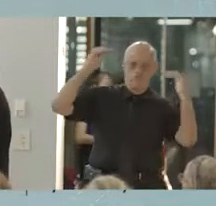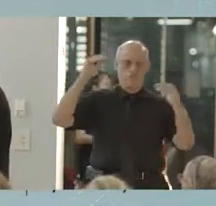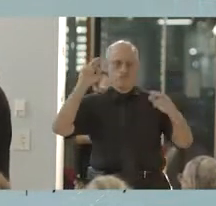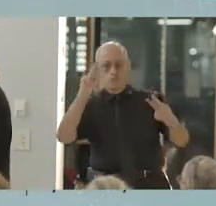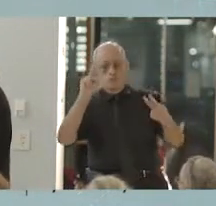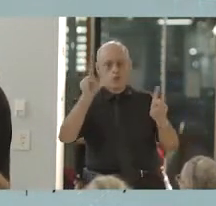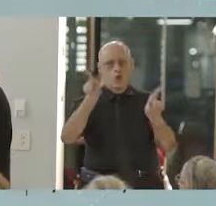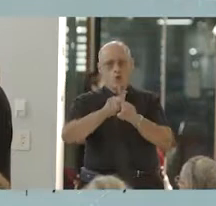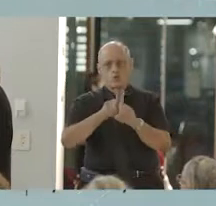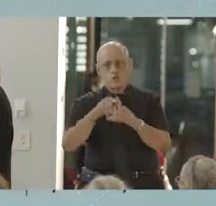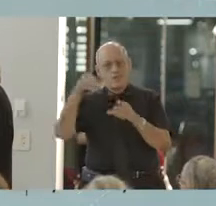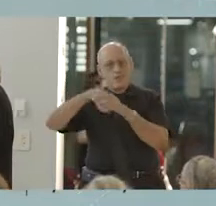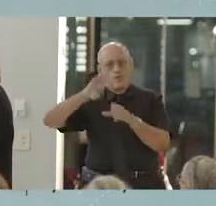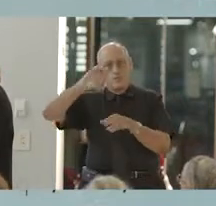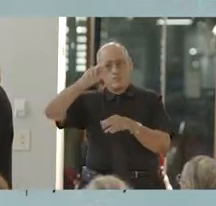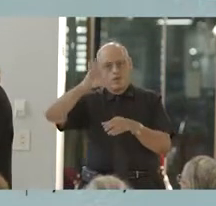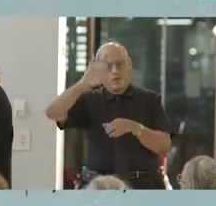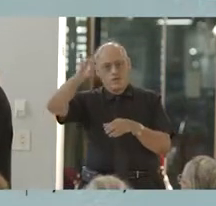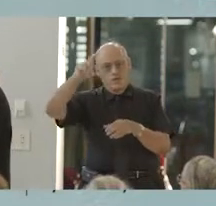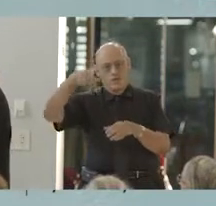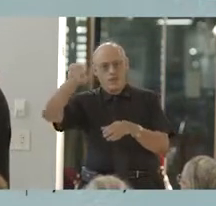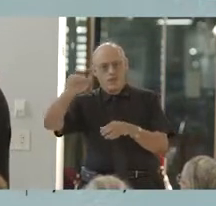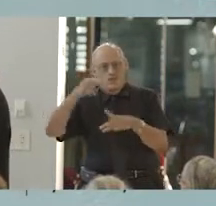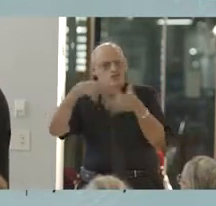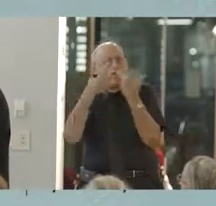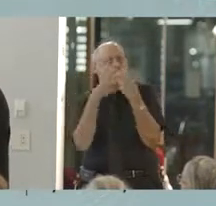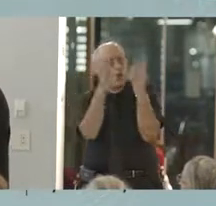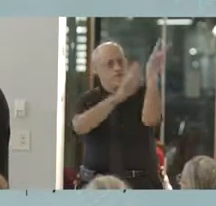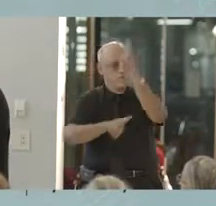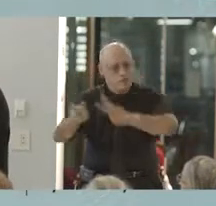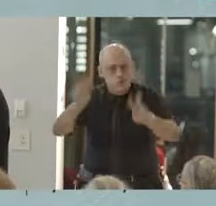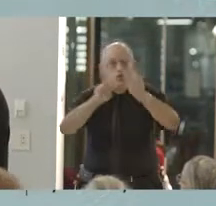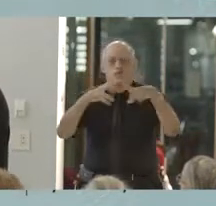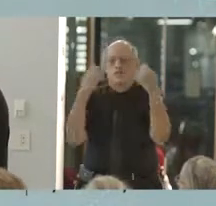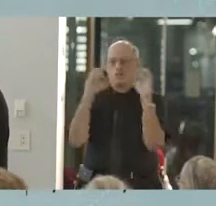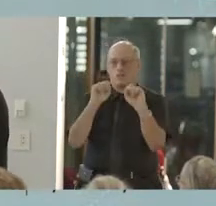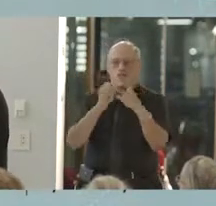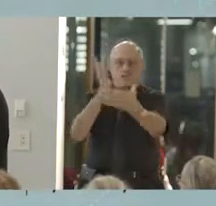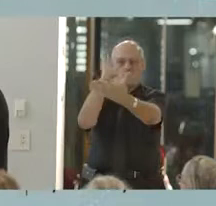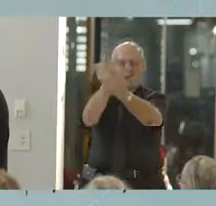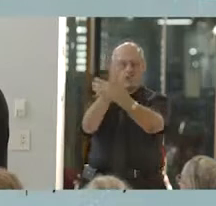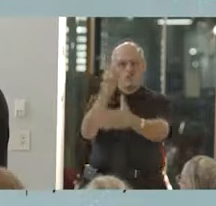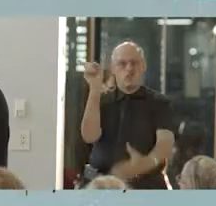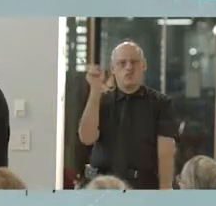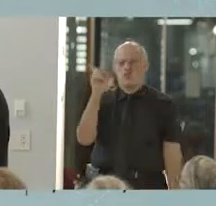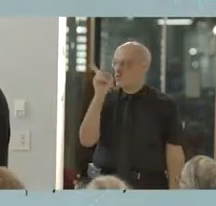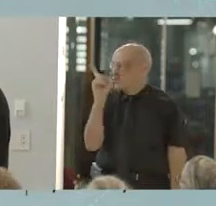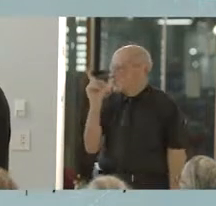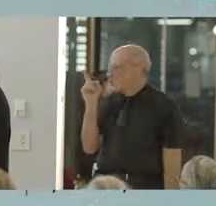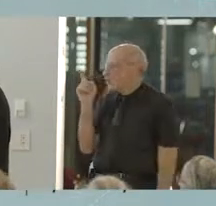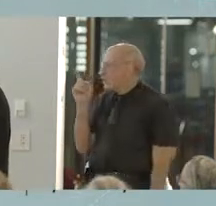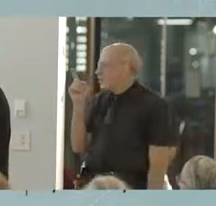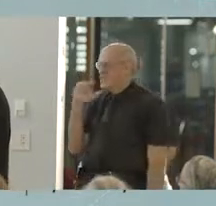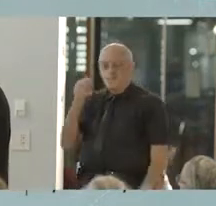and from also inside Brookfield Place as much as we can. So basically, it's an intervention about that high. It's of course